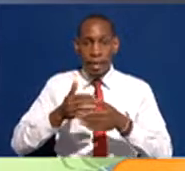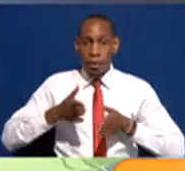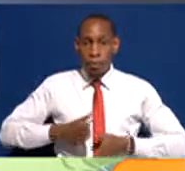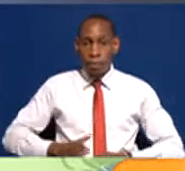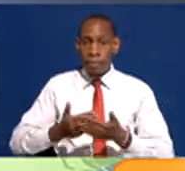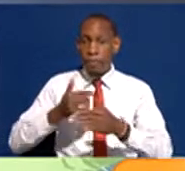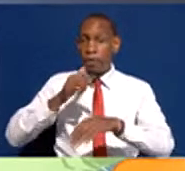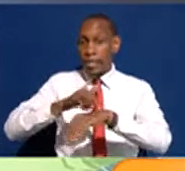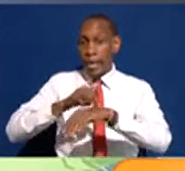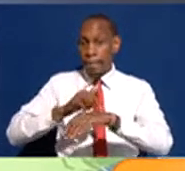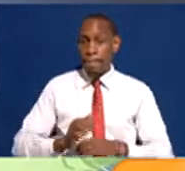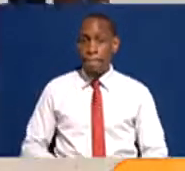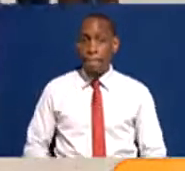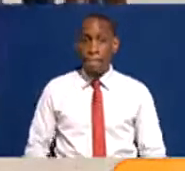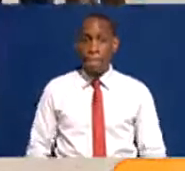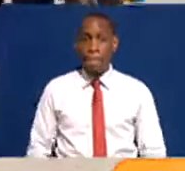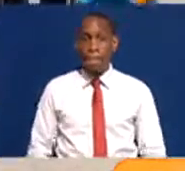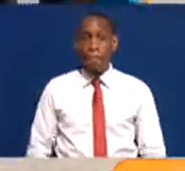births.